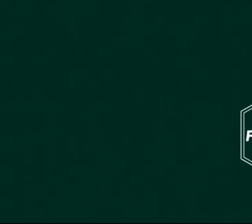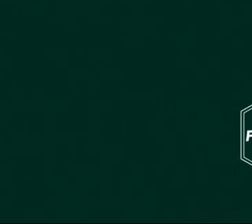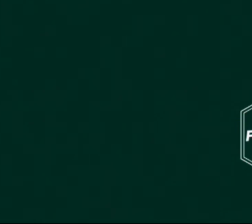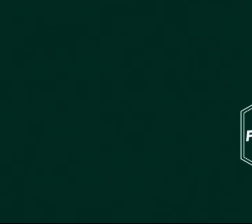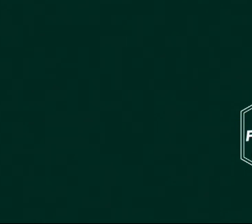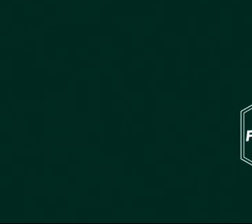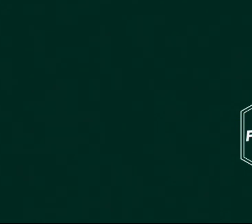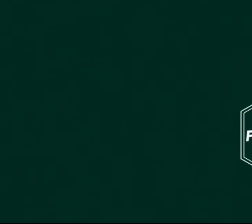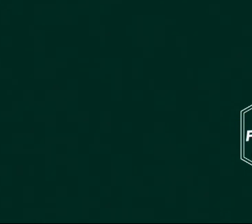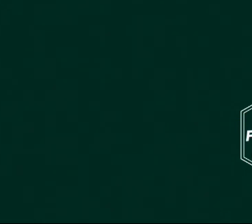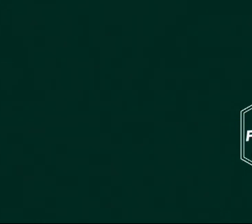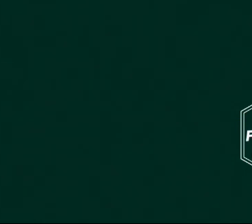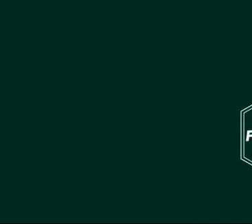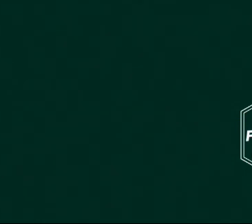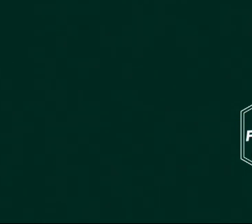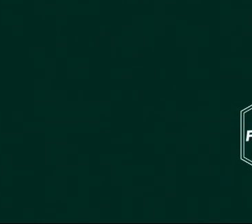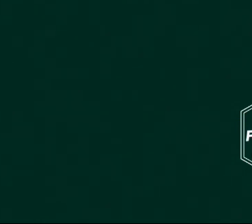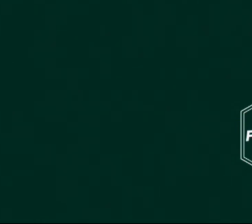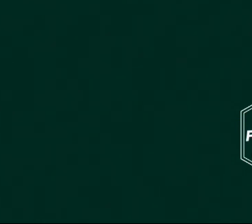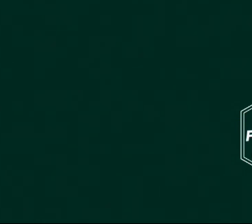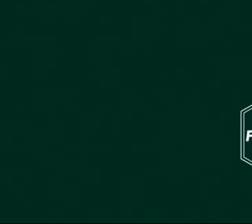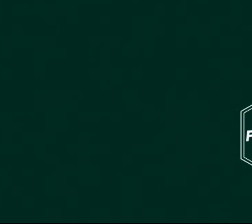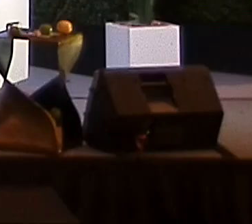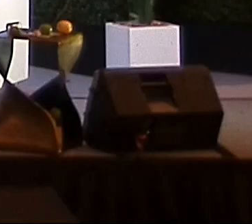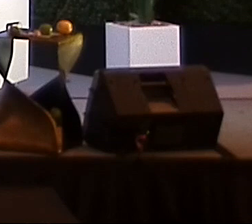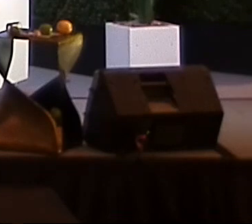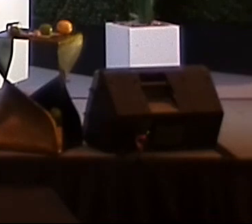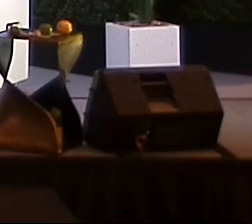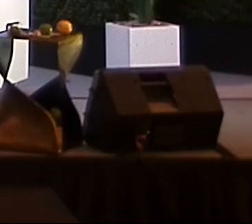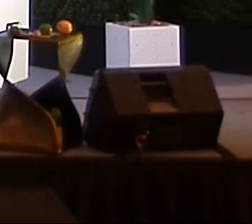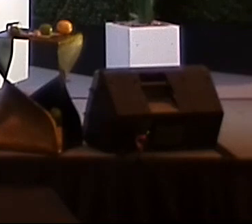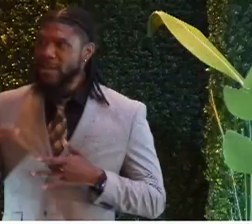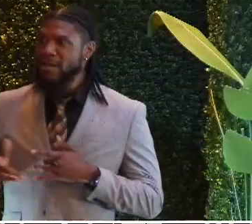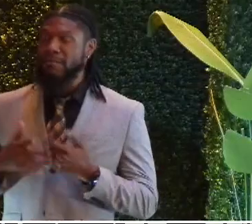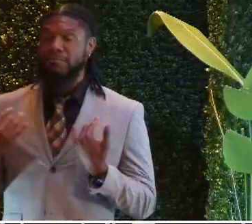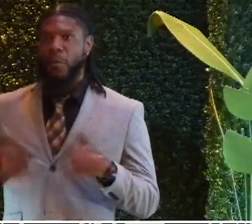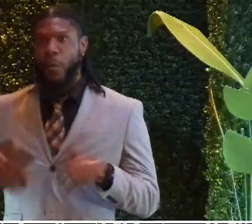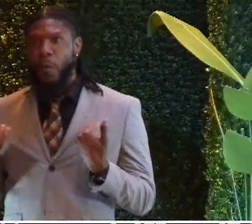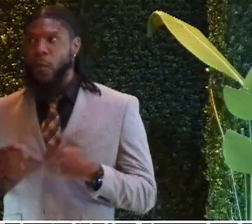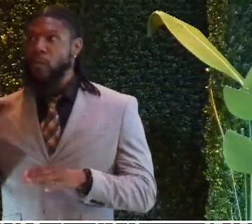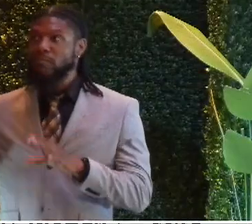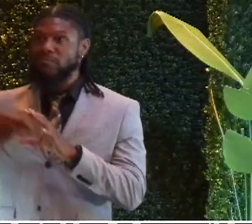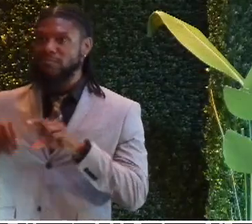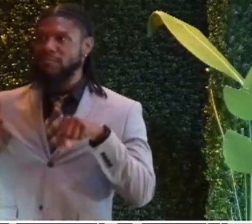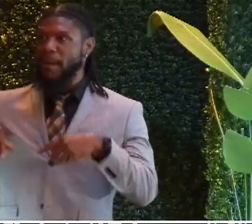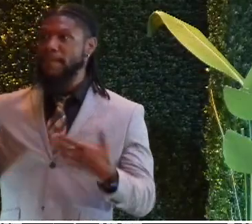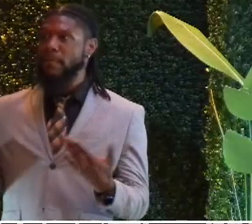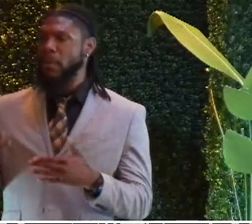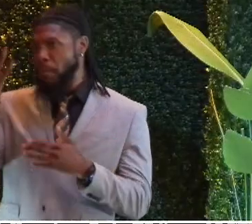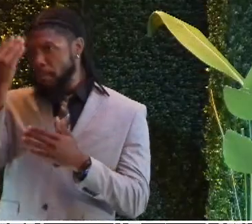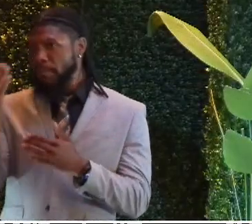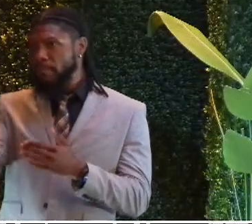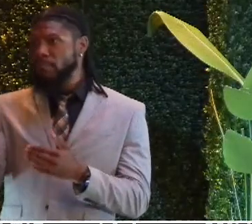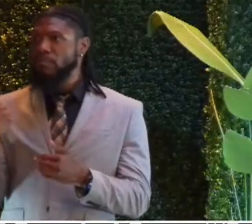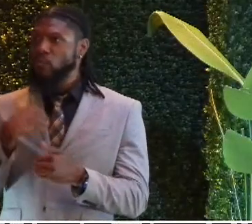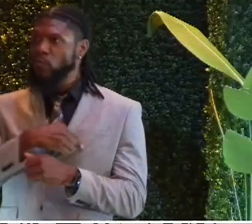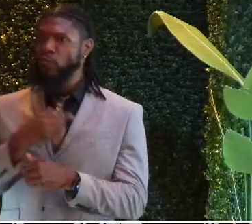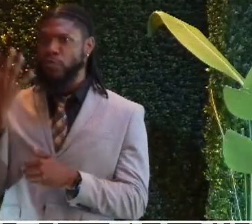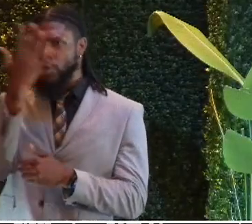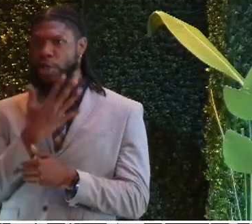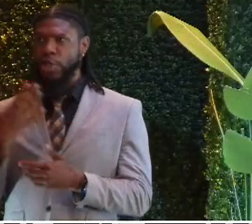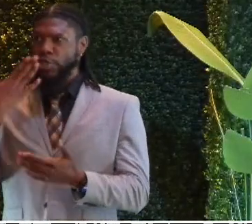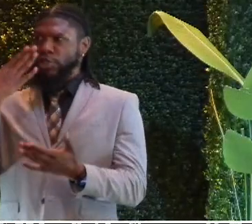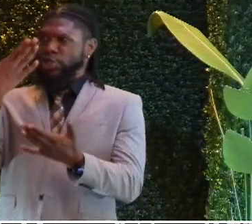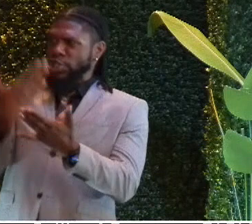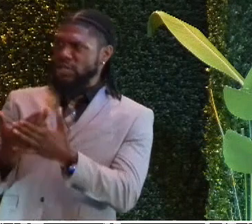That's what's up. I'm really excited. I'm really, really excited to be here. And let me say this, we are a good-looking conference,